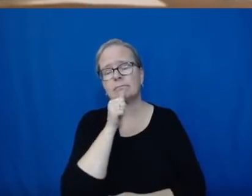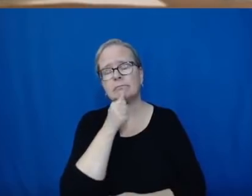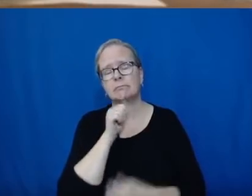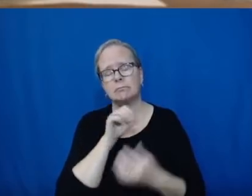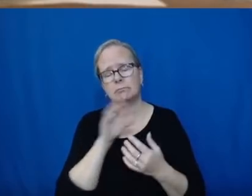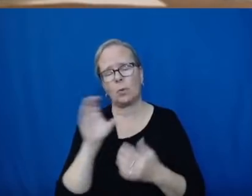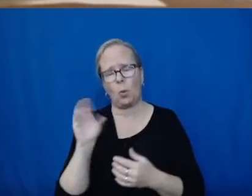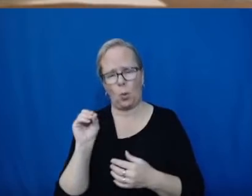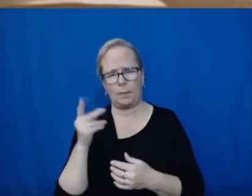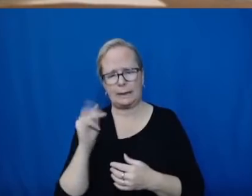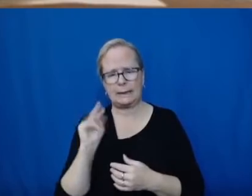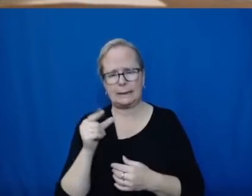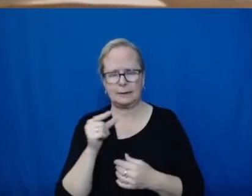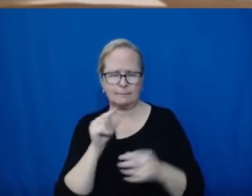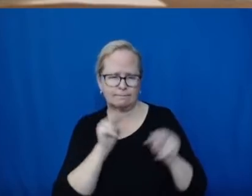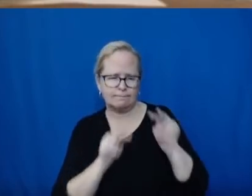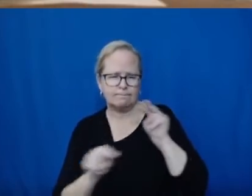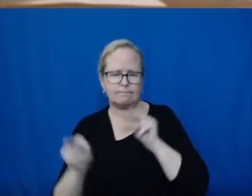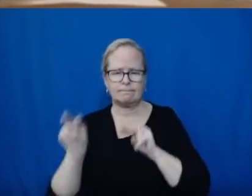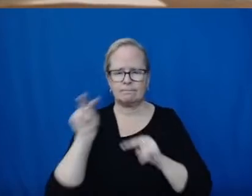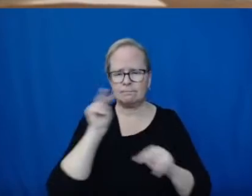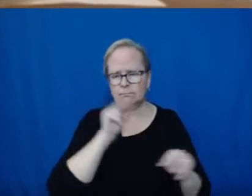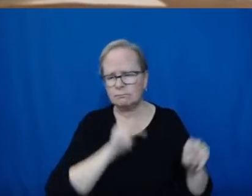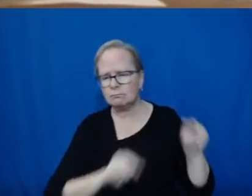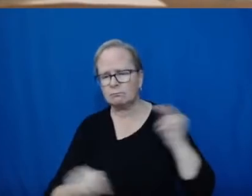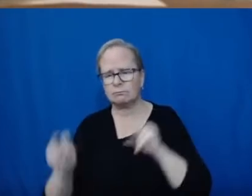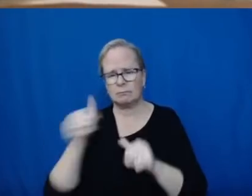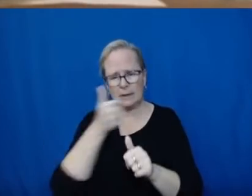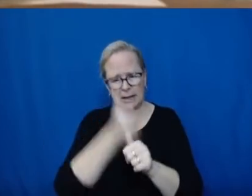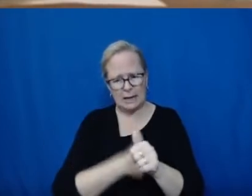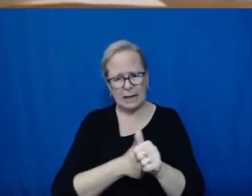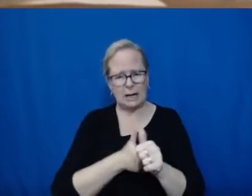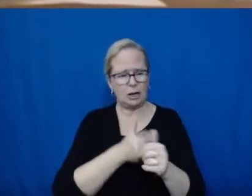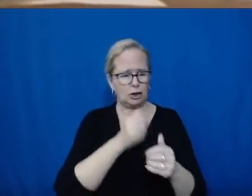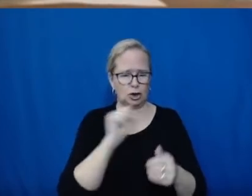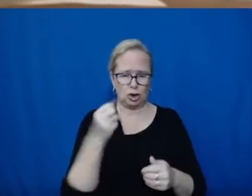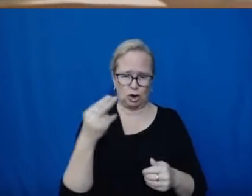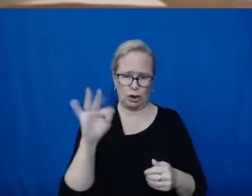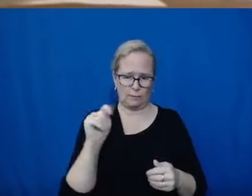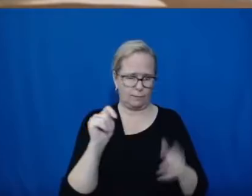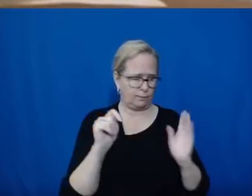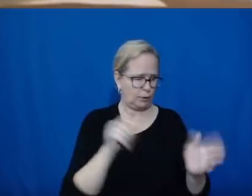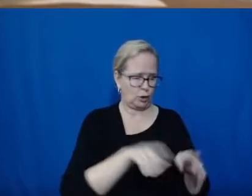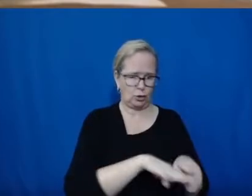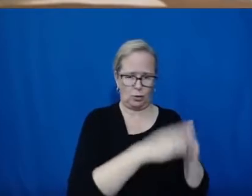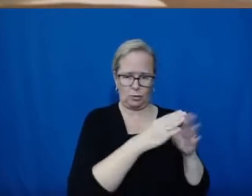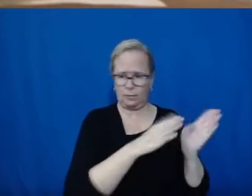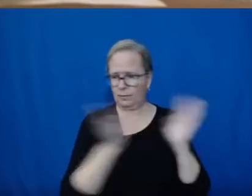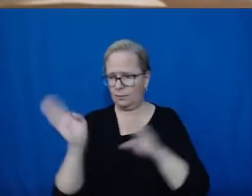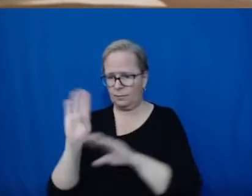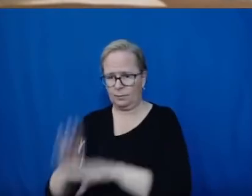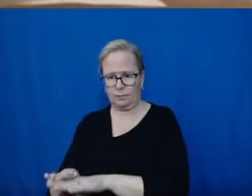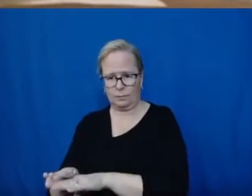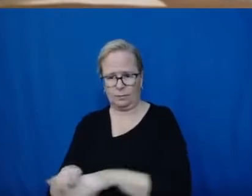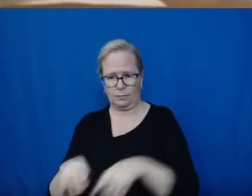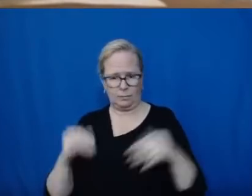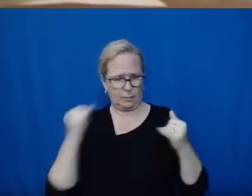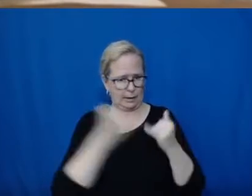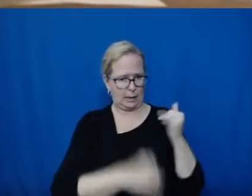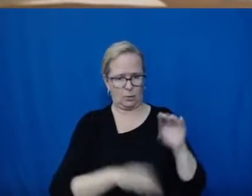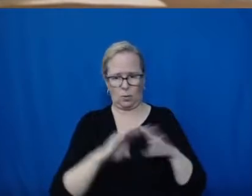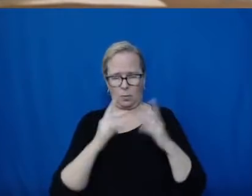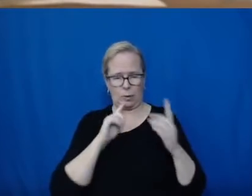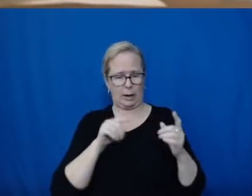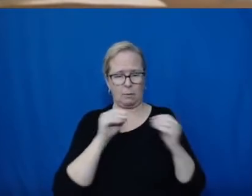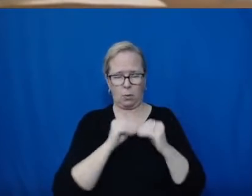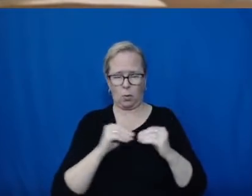each shift is simply crisis management from start to finish. The jokes between coworkers have gotten darker. Stoic old school nurses are breaking